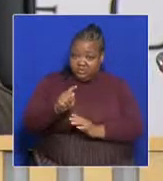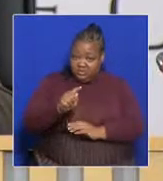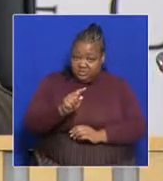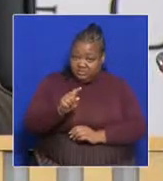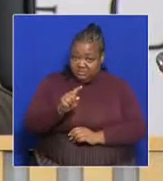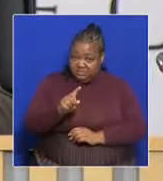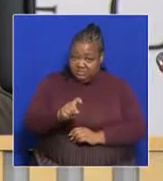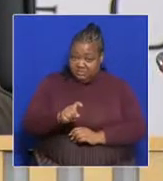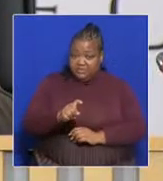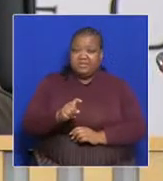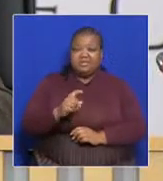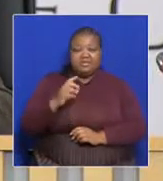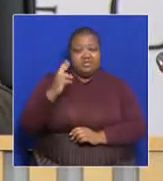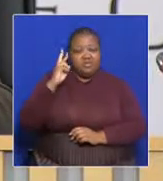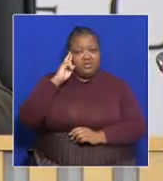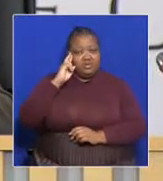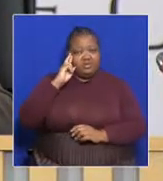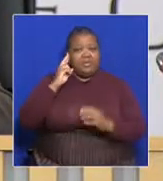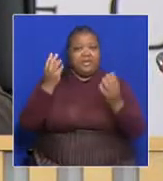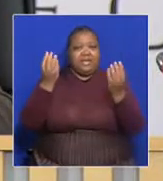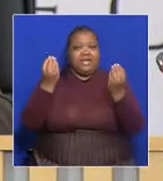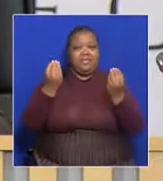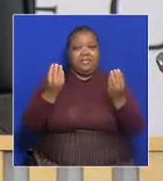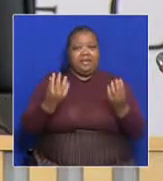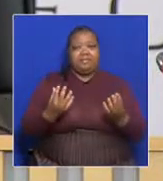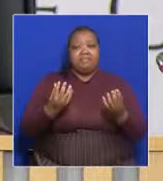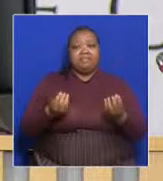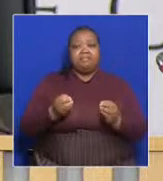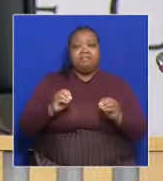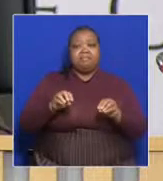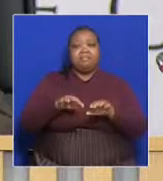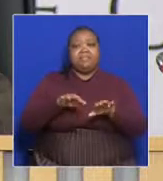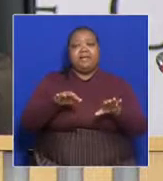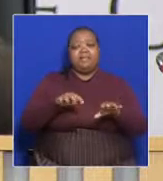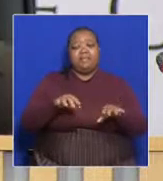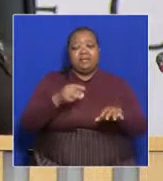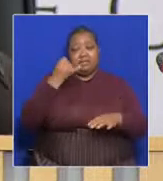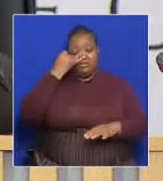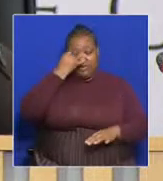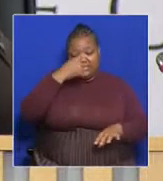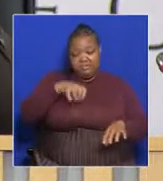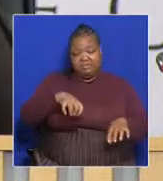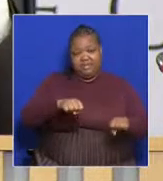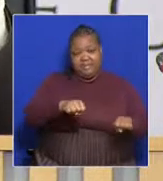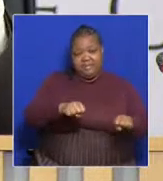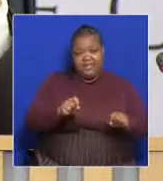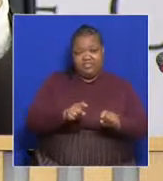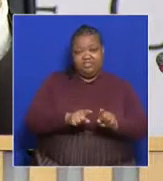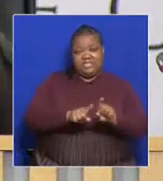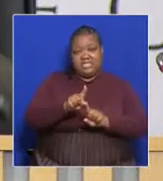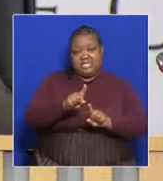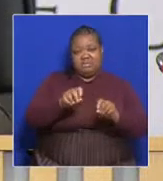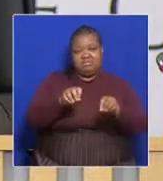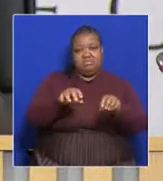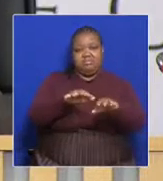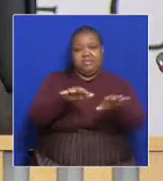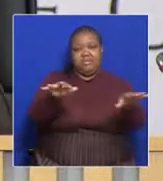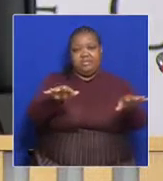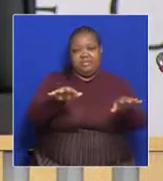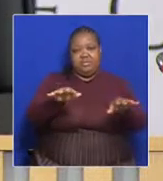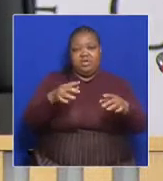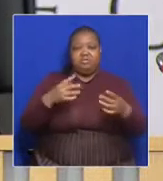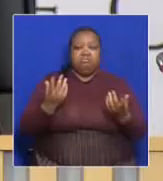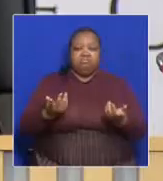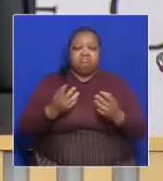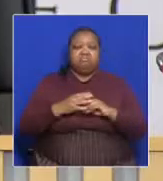released once we do a buy or a seizure or any success. It's out there in our space. So I can't